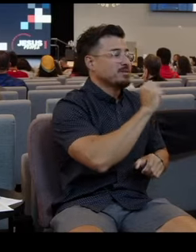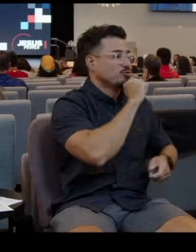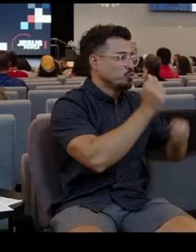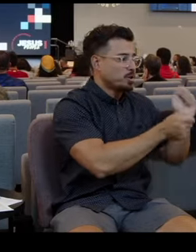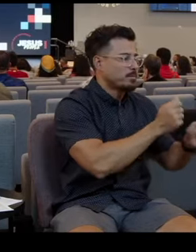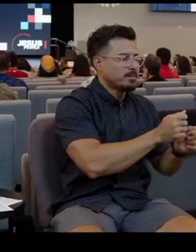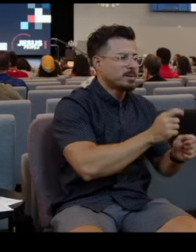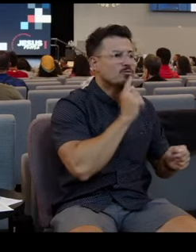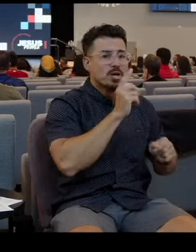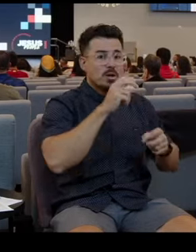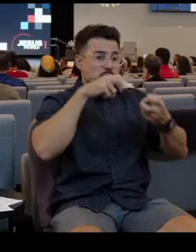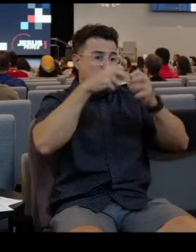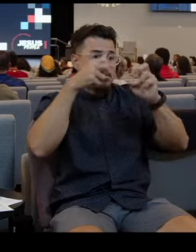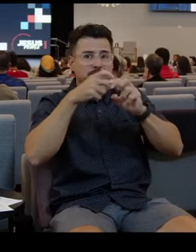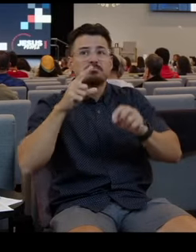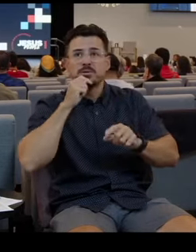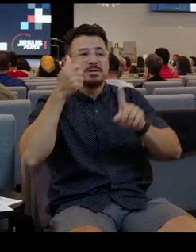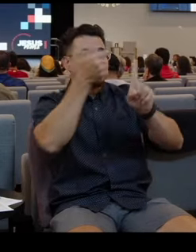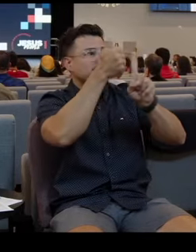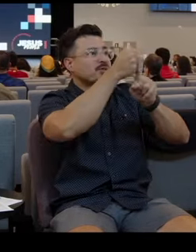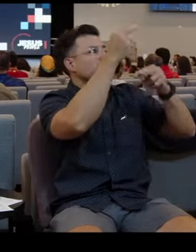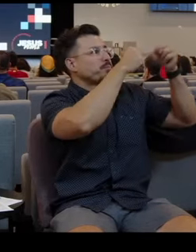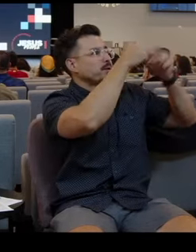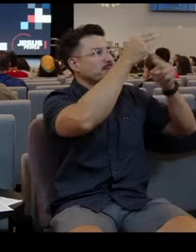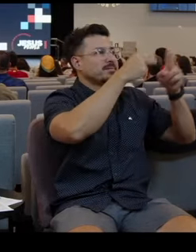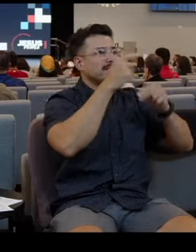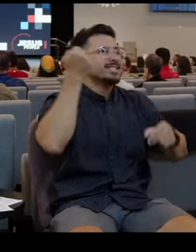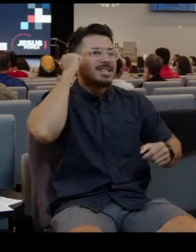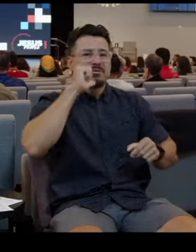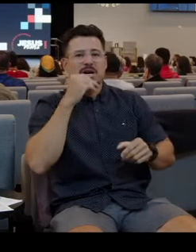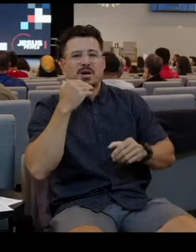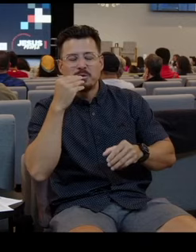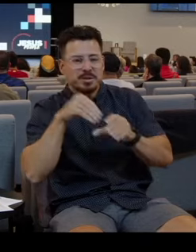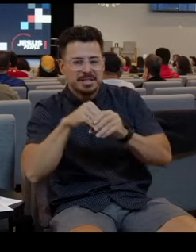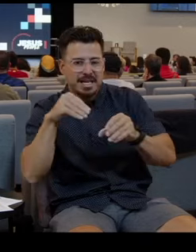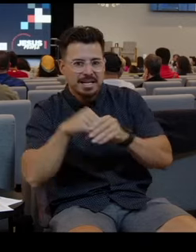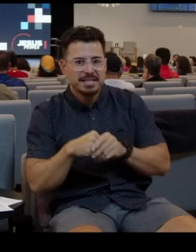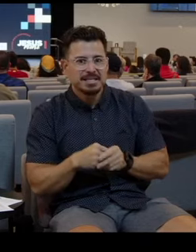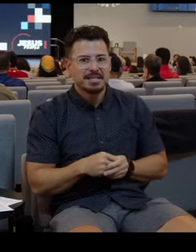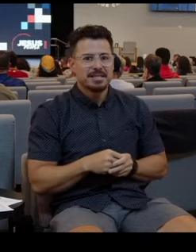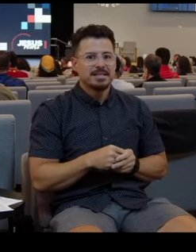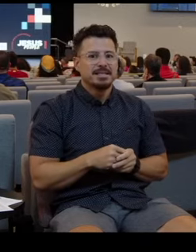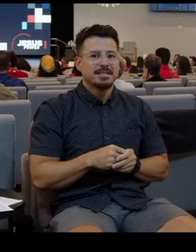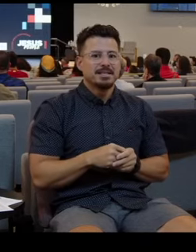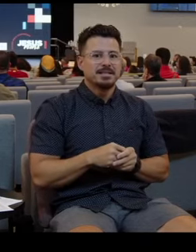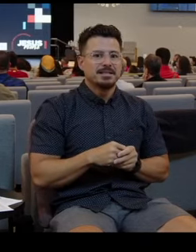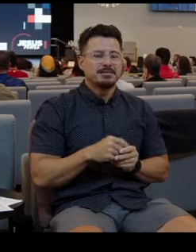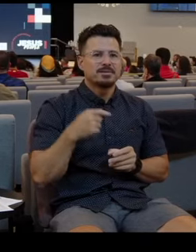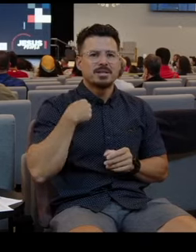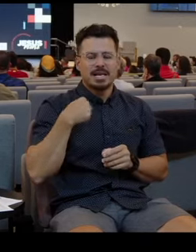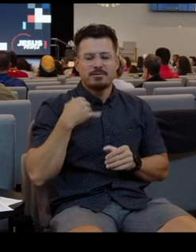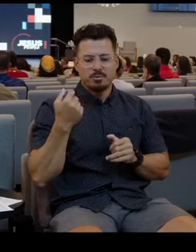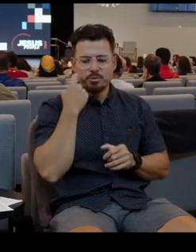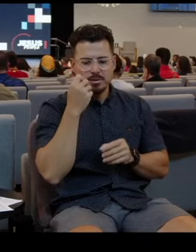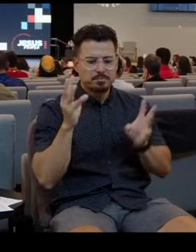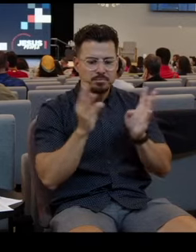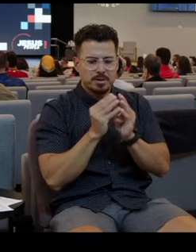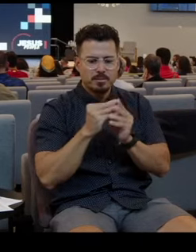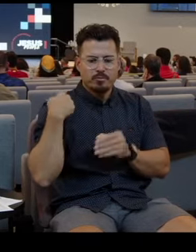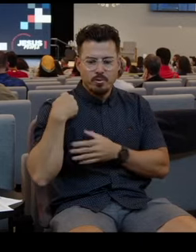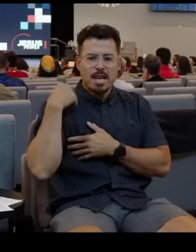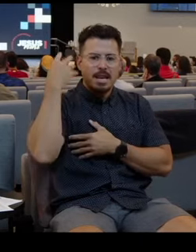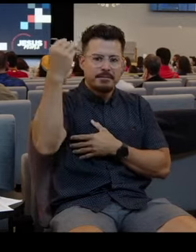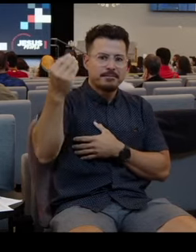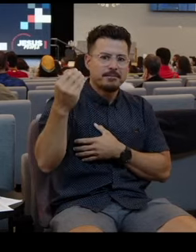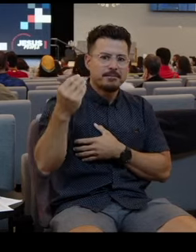was the architect. And I'll tell you why I'm saying that. Because we were having a meeting shortly before I left here about,